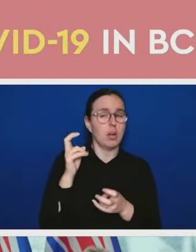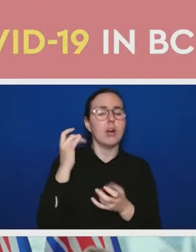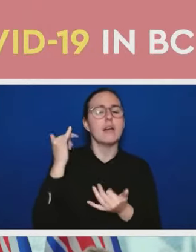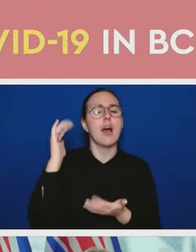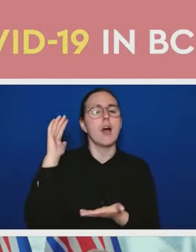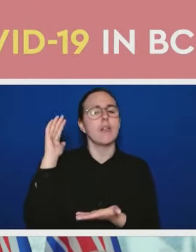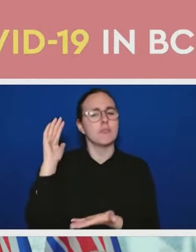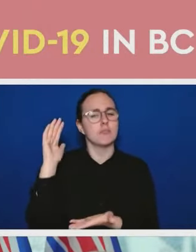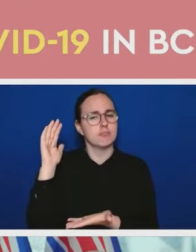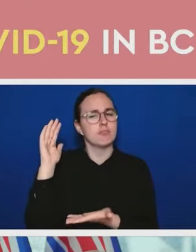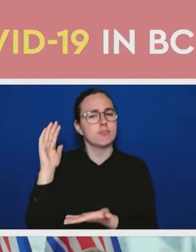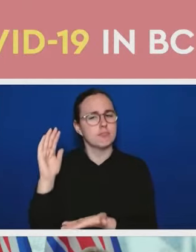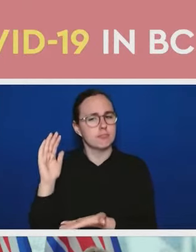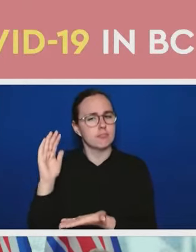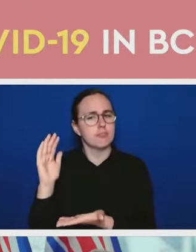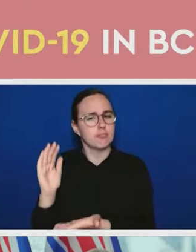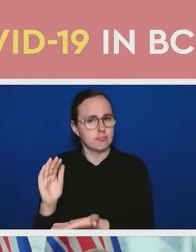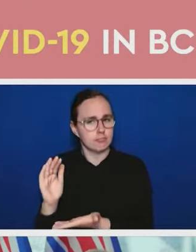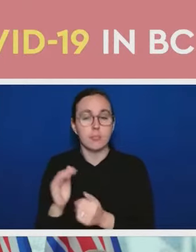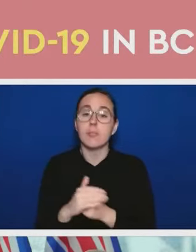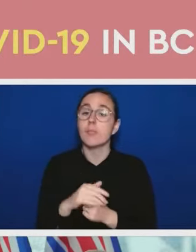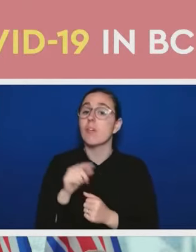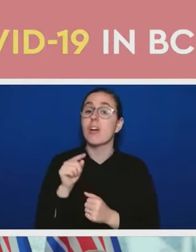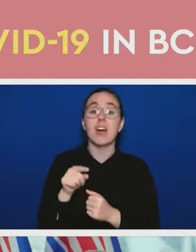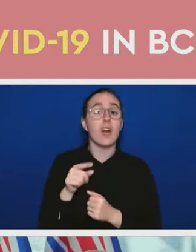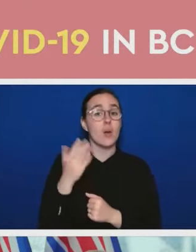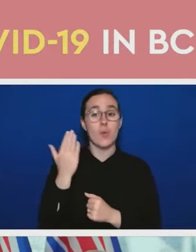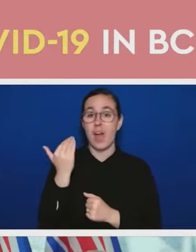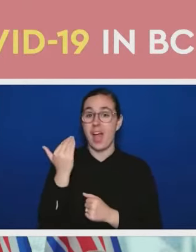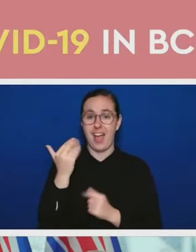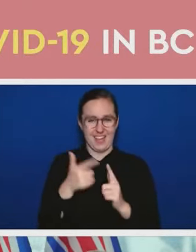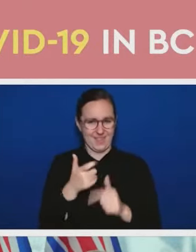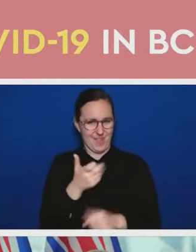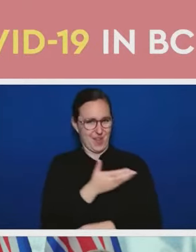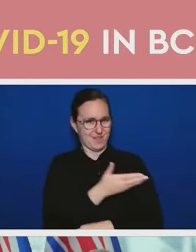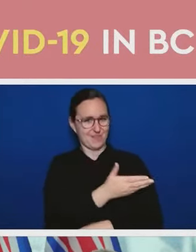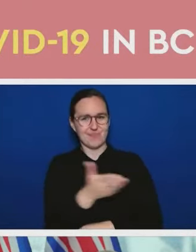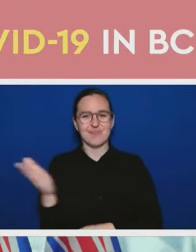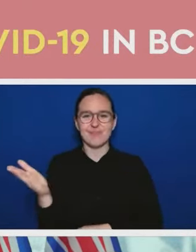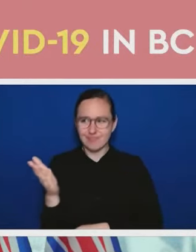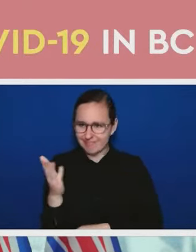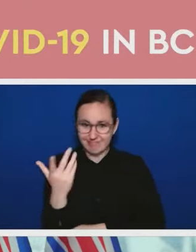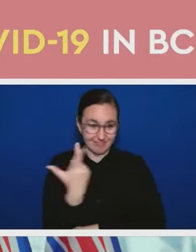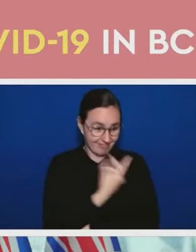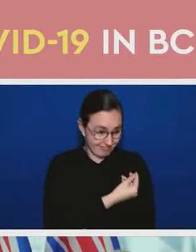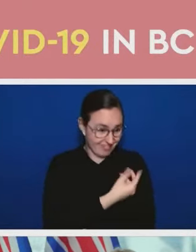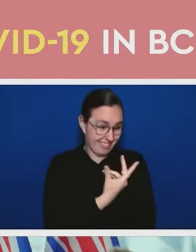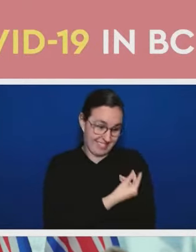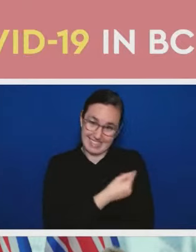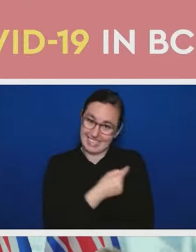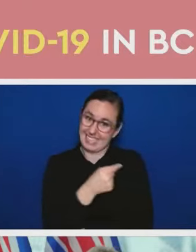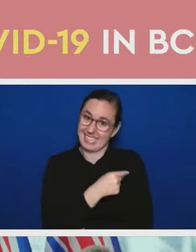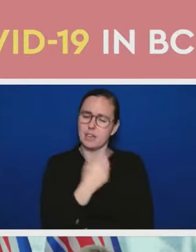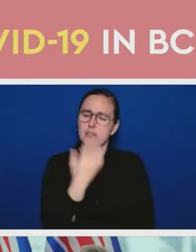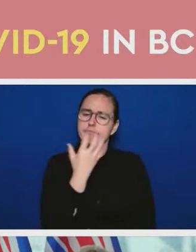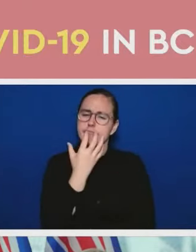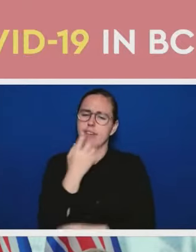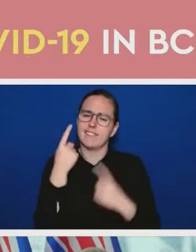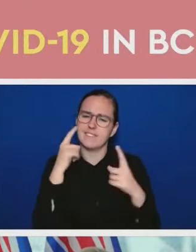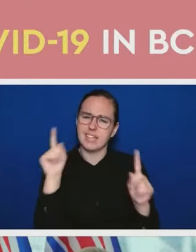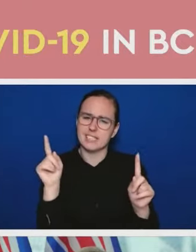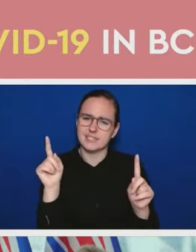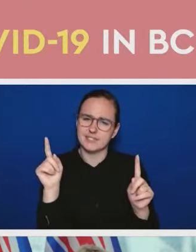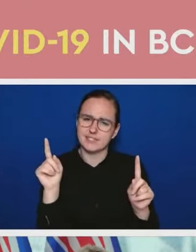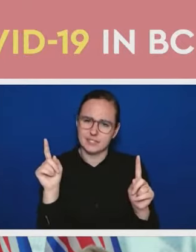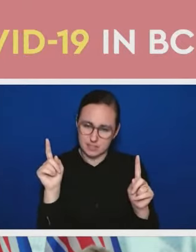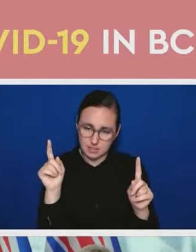tremendous impact that we are seeing primarily of vaccination. While some families with more vulnerable members